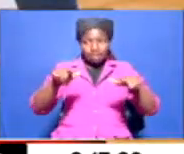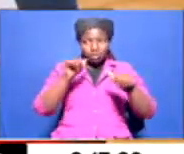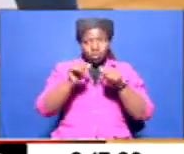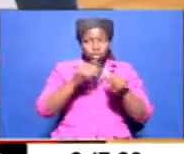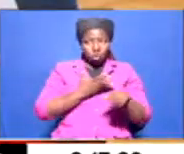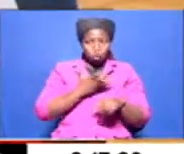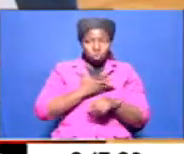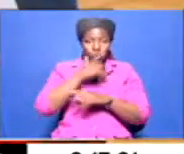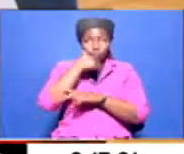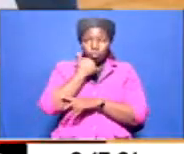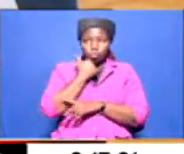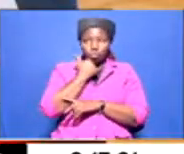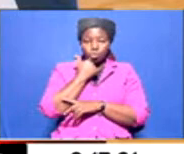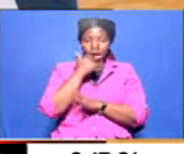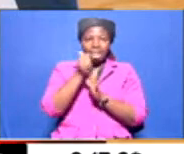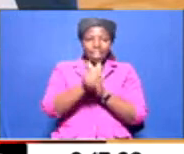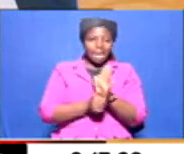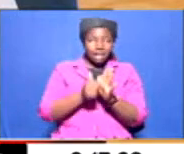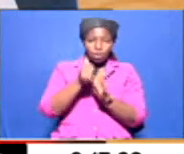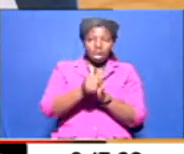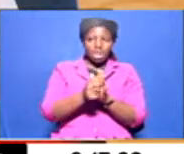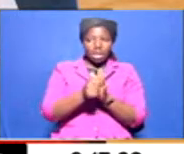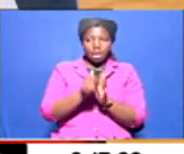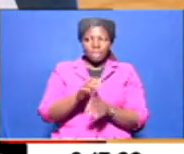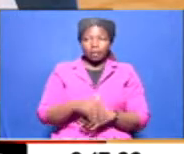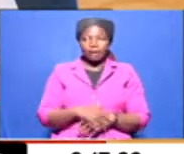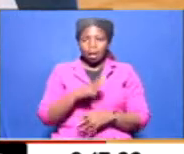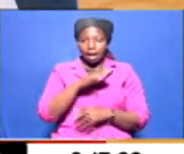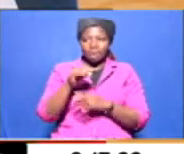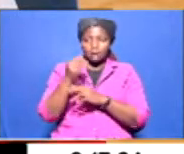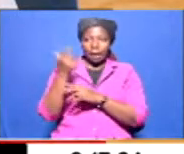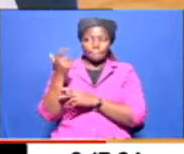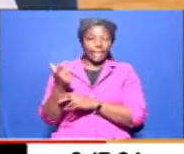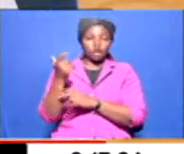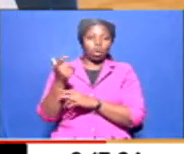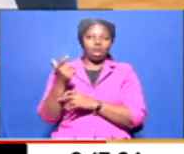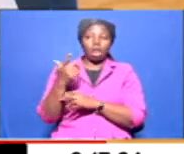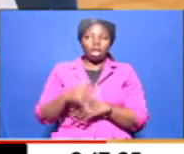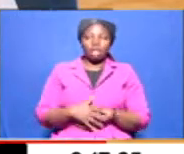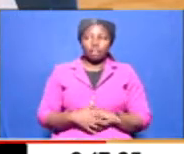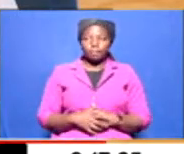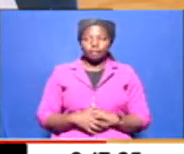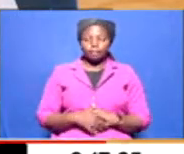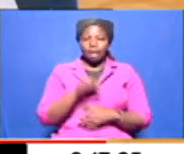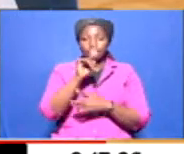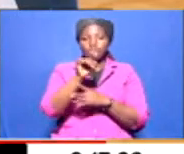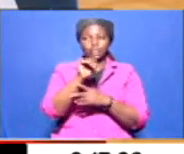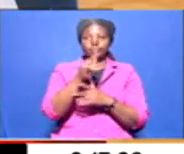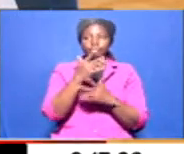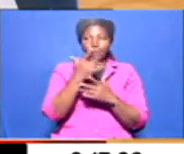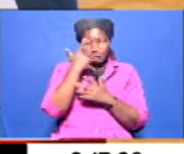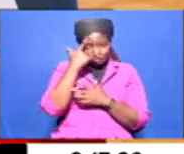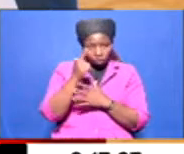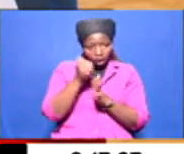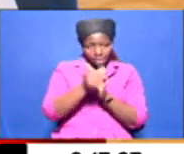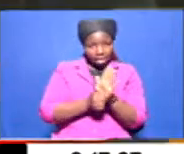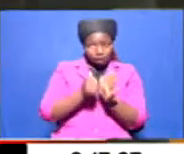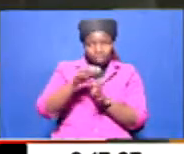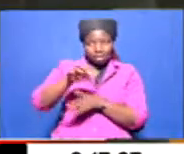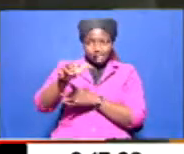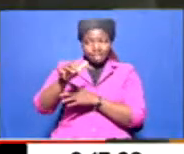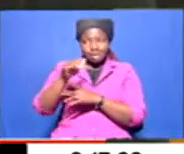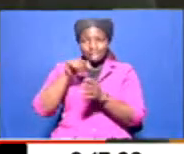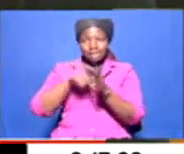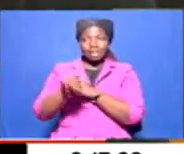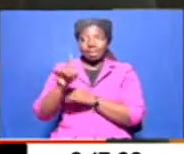It is a transit-oriented city, a railway city, the Nairobi Central District.